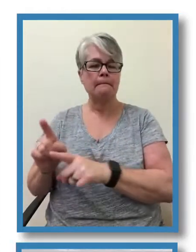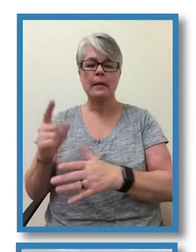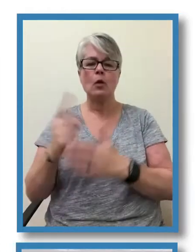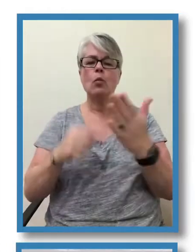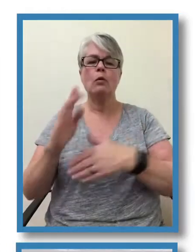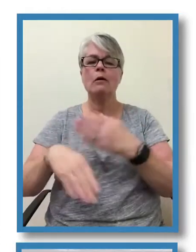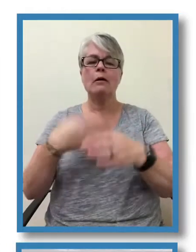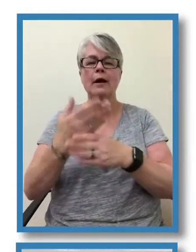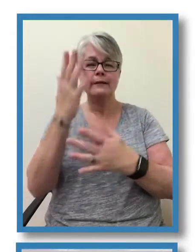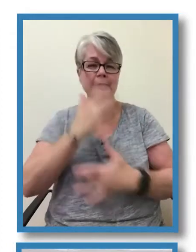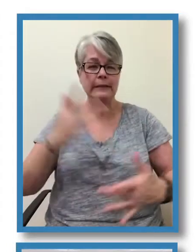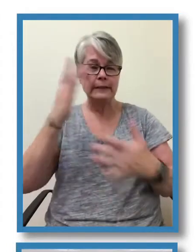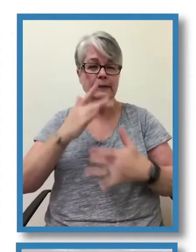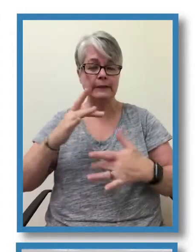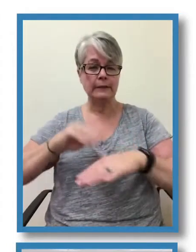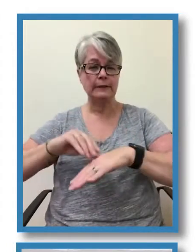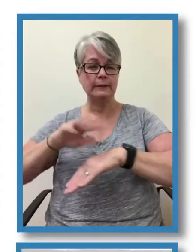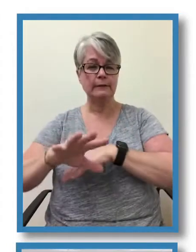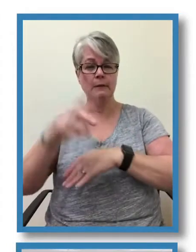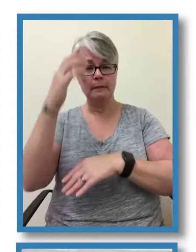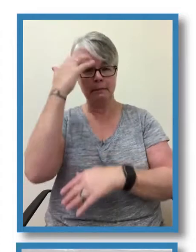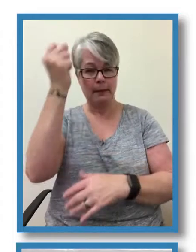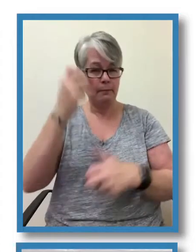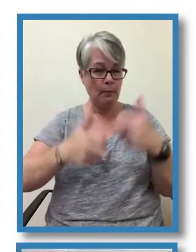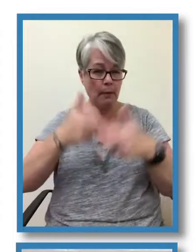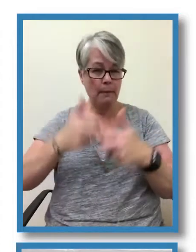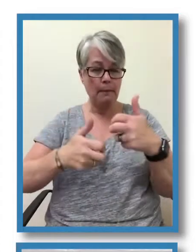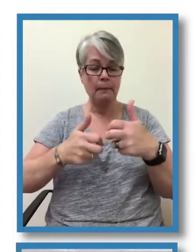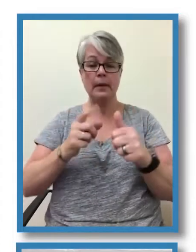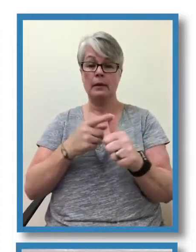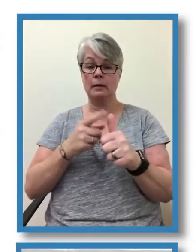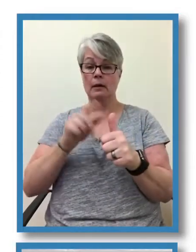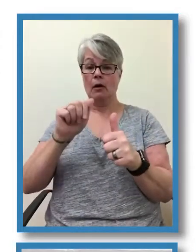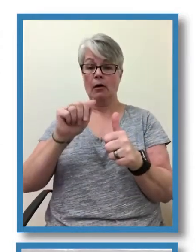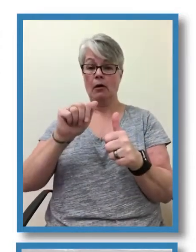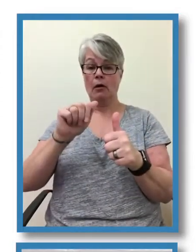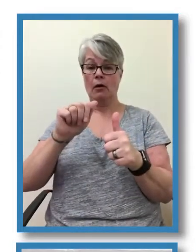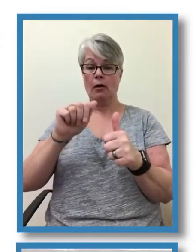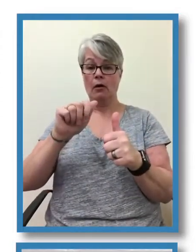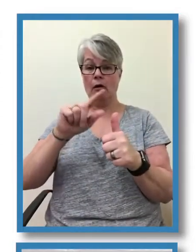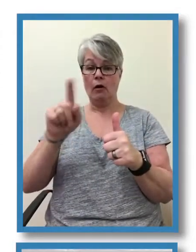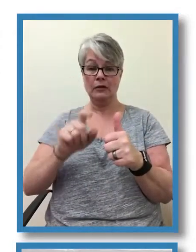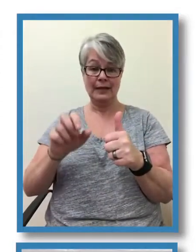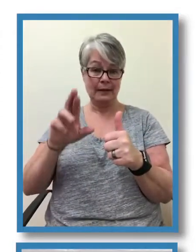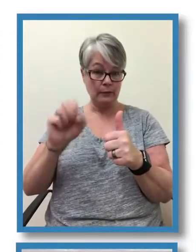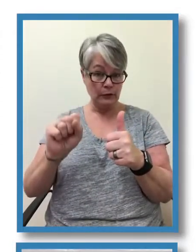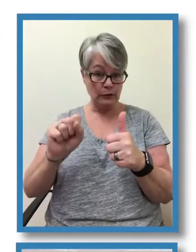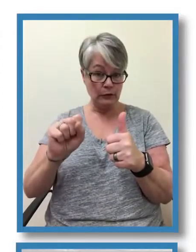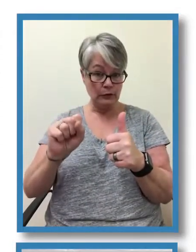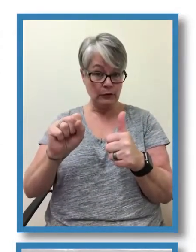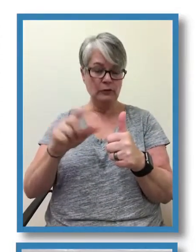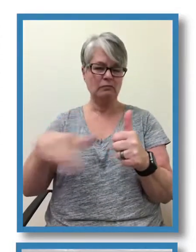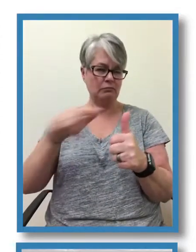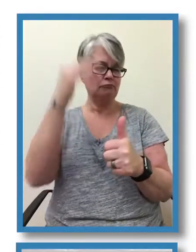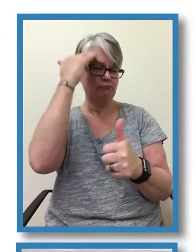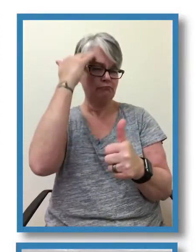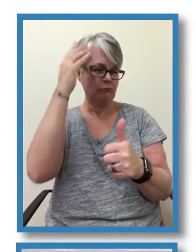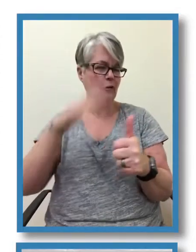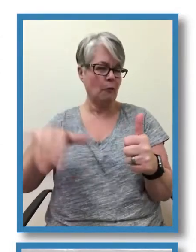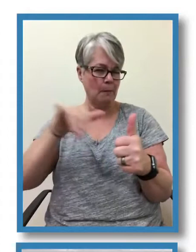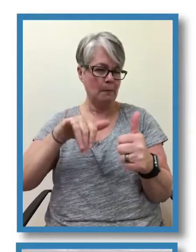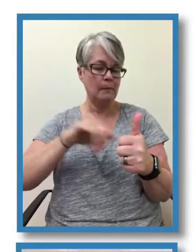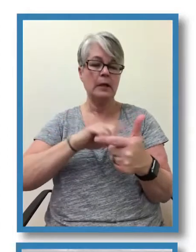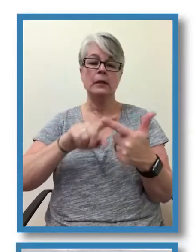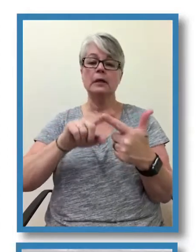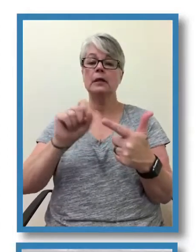of, strokes, Lewy body disease, frontotemporal dementia. We'll speak about some of these.